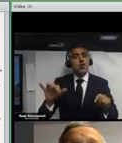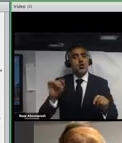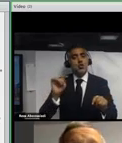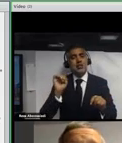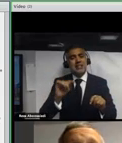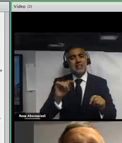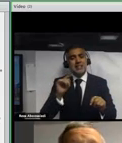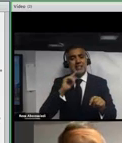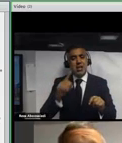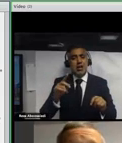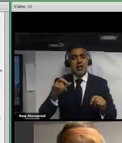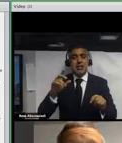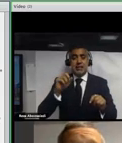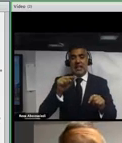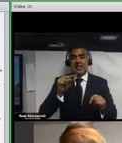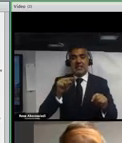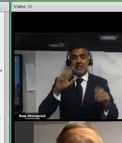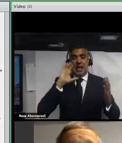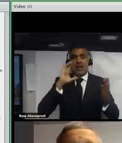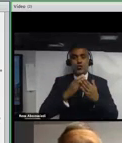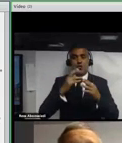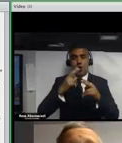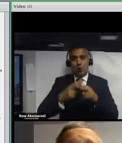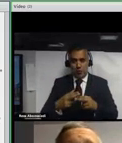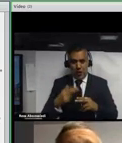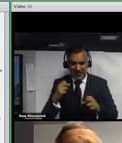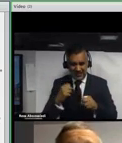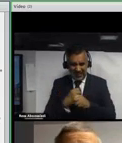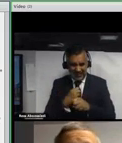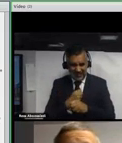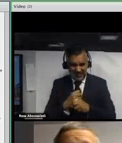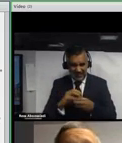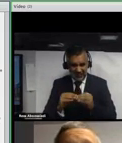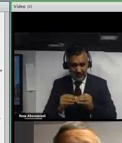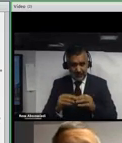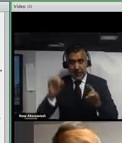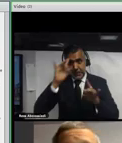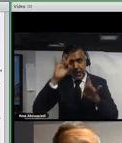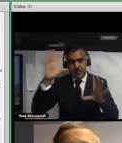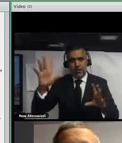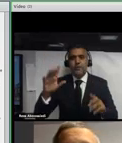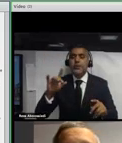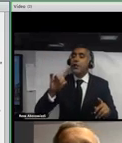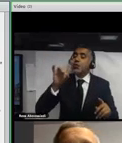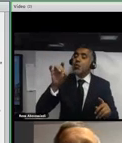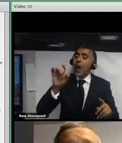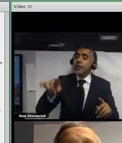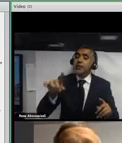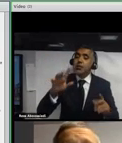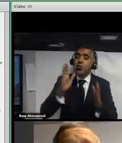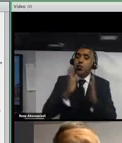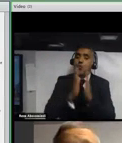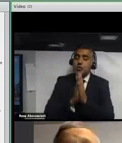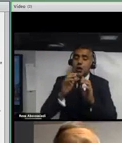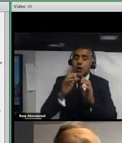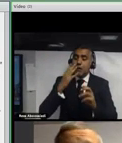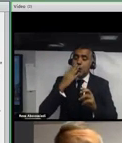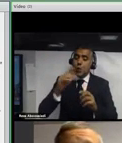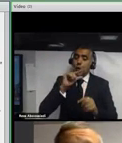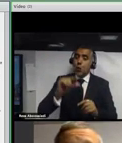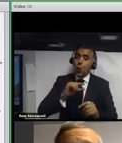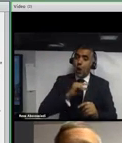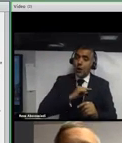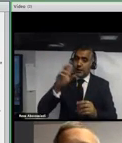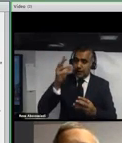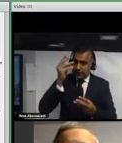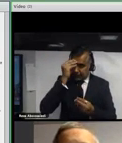that's a statistician's nightmare. Because when you ask questions on a survey, in order to get good quality, consistent